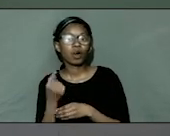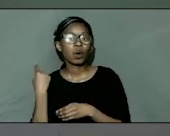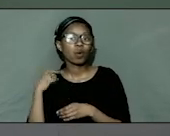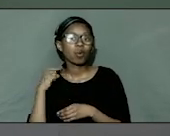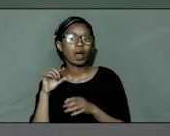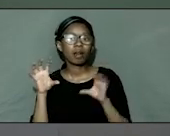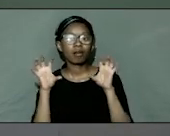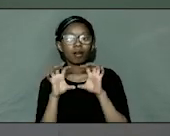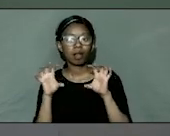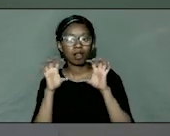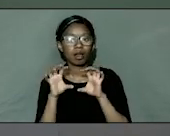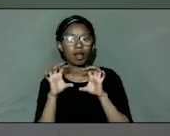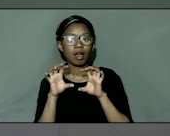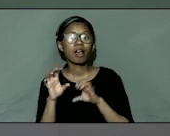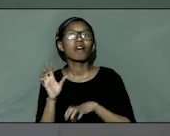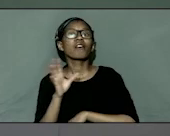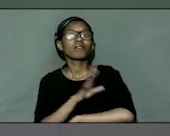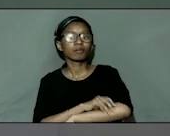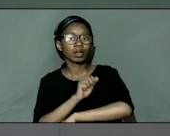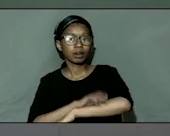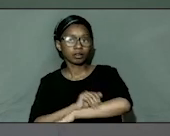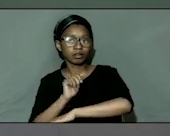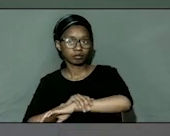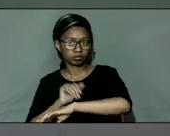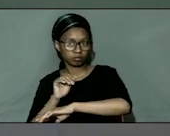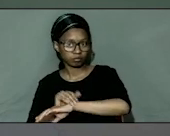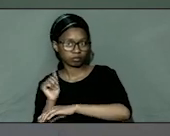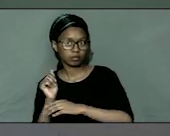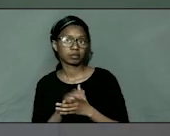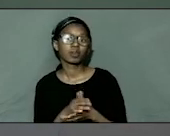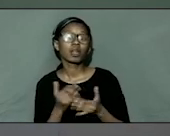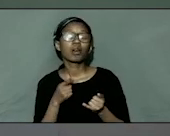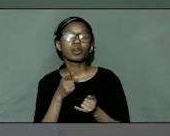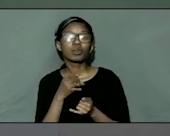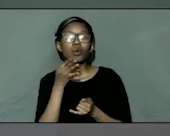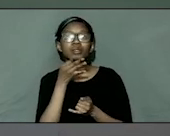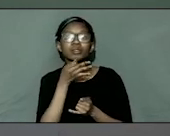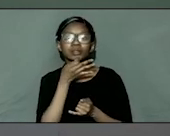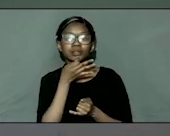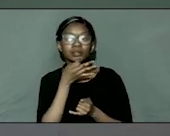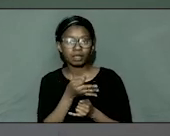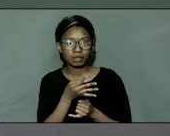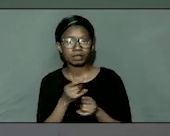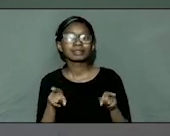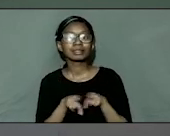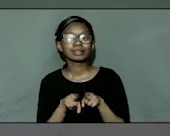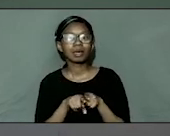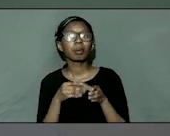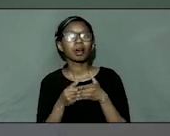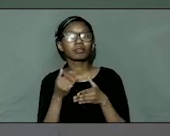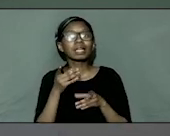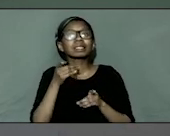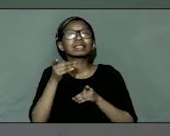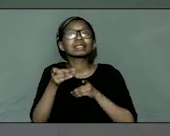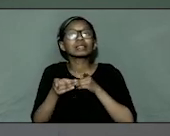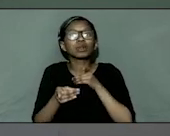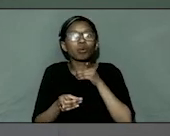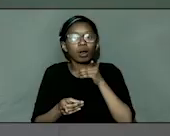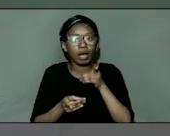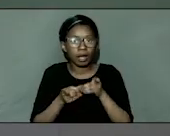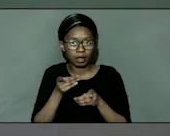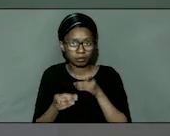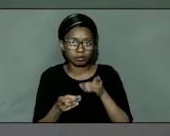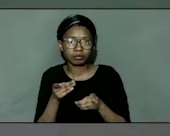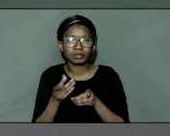colored what? Fur. So you state and you describe. Do not